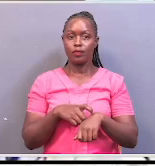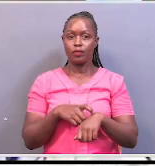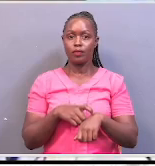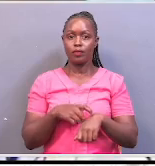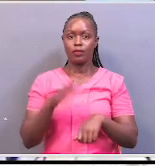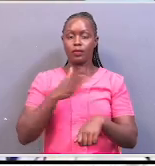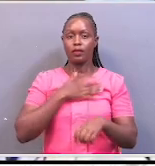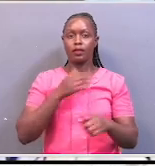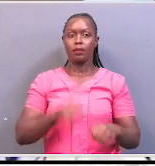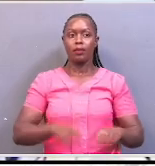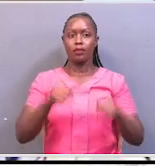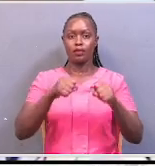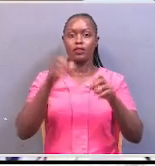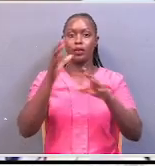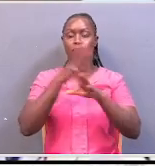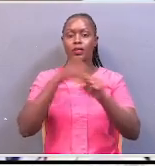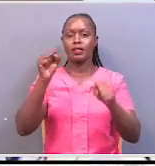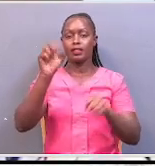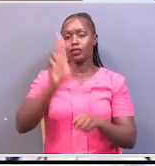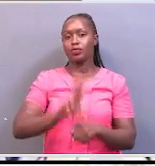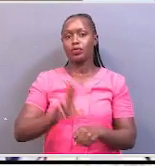my boss, President Kenyatta, and I